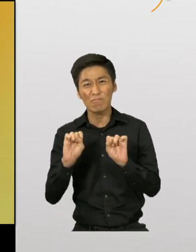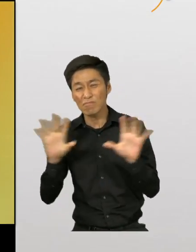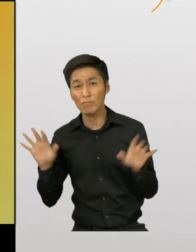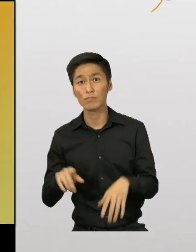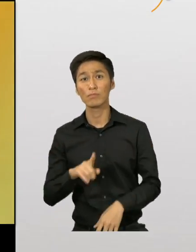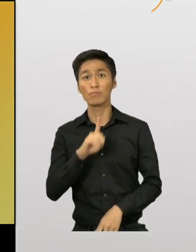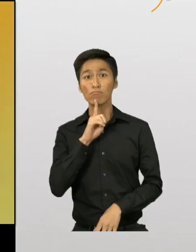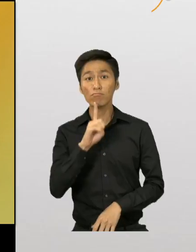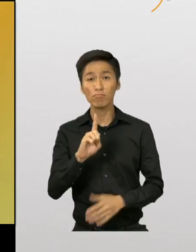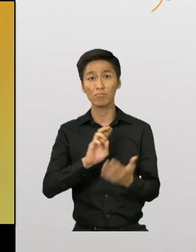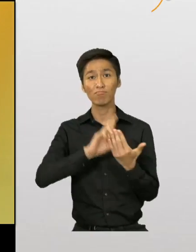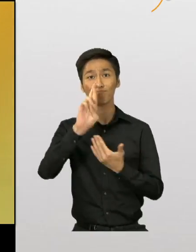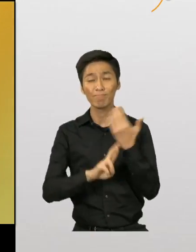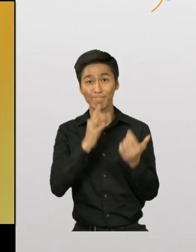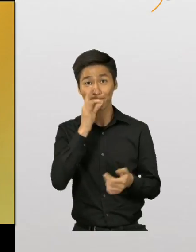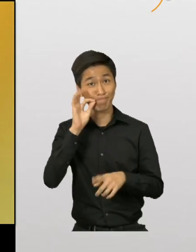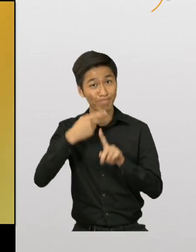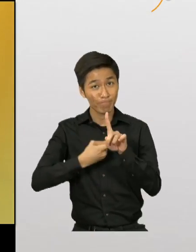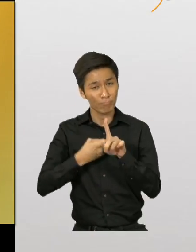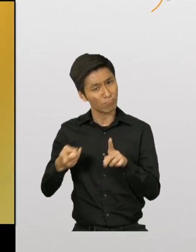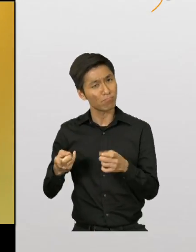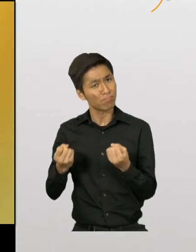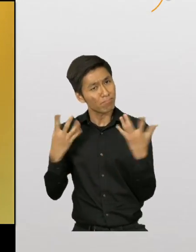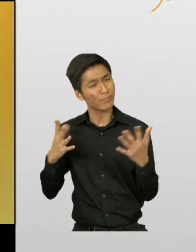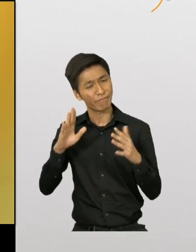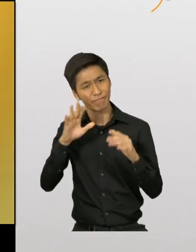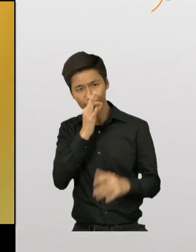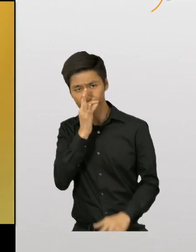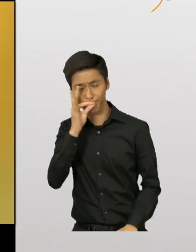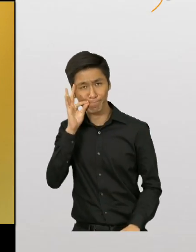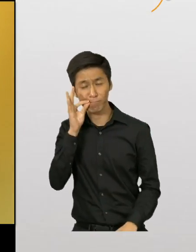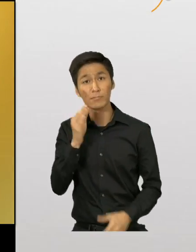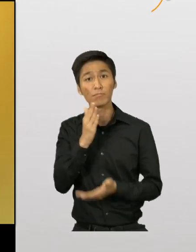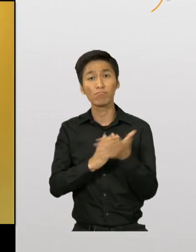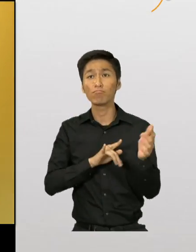and Muslim officers were fasting. Some officers even had to abort leave